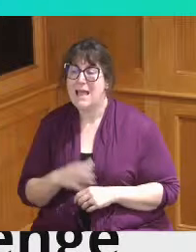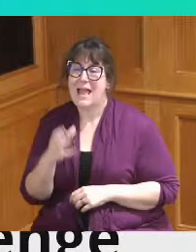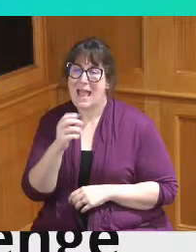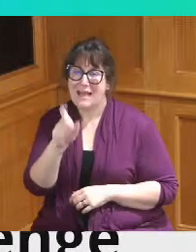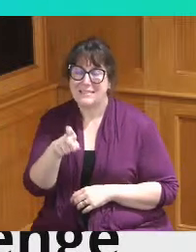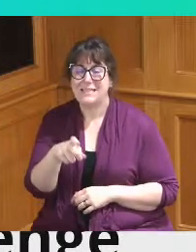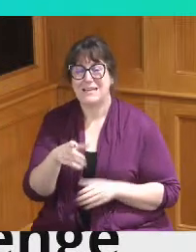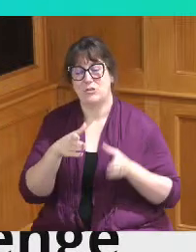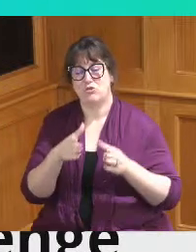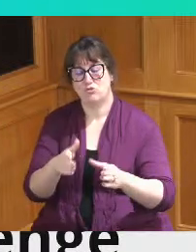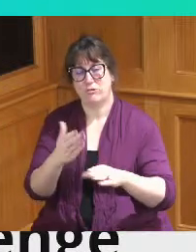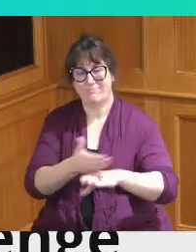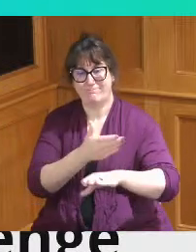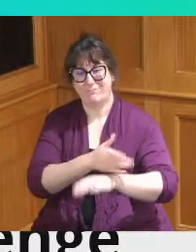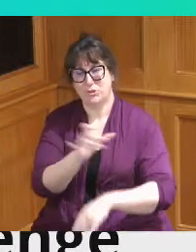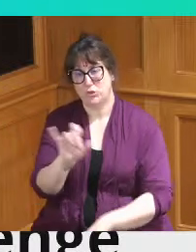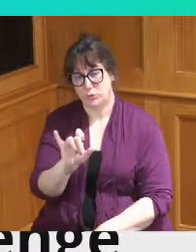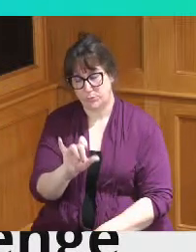improvements.